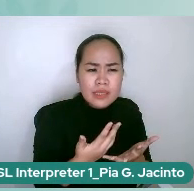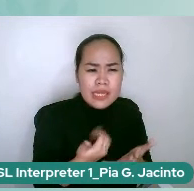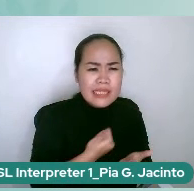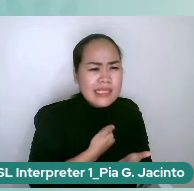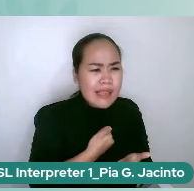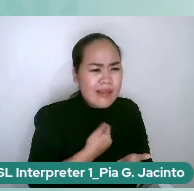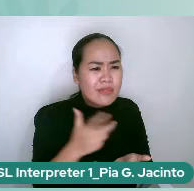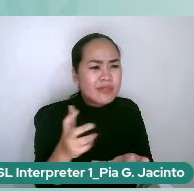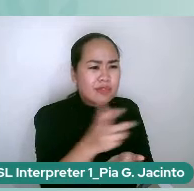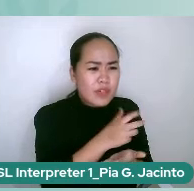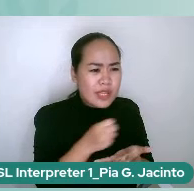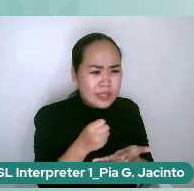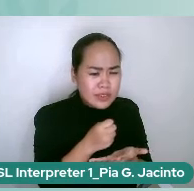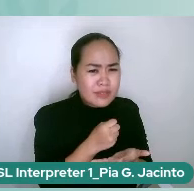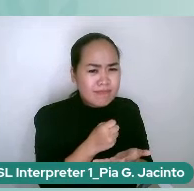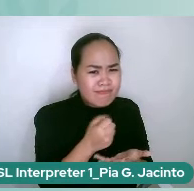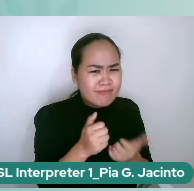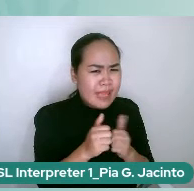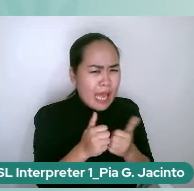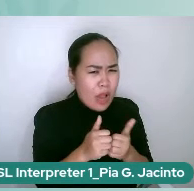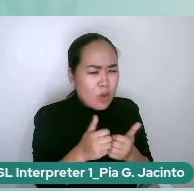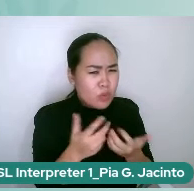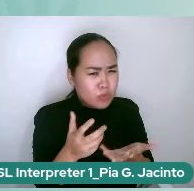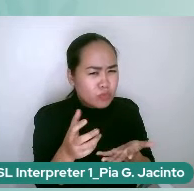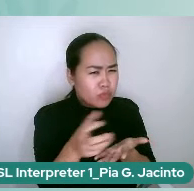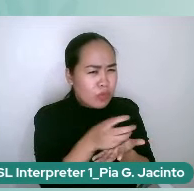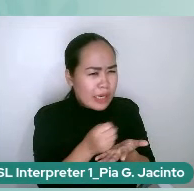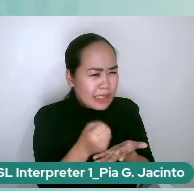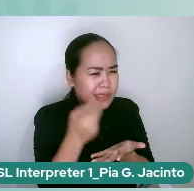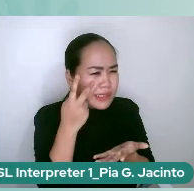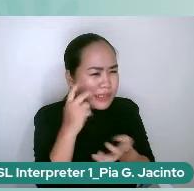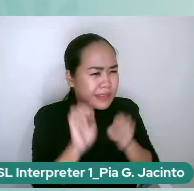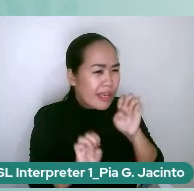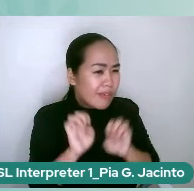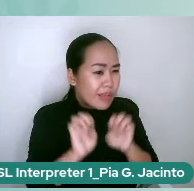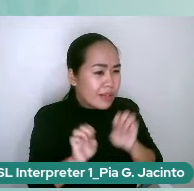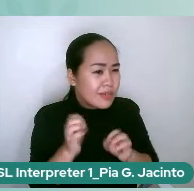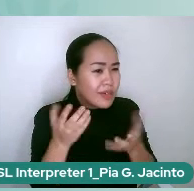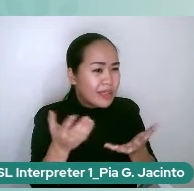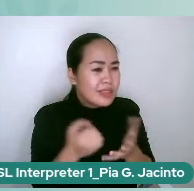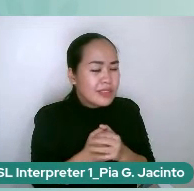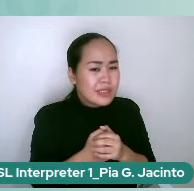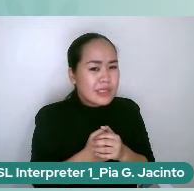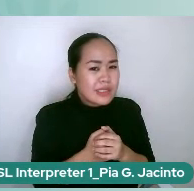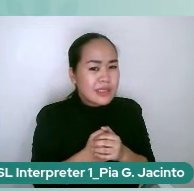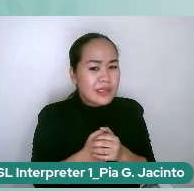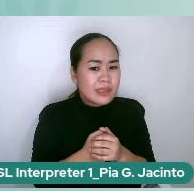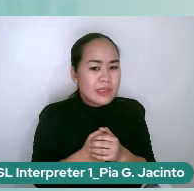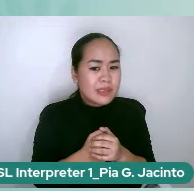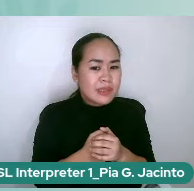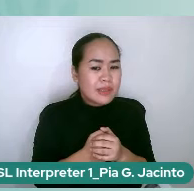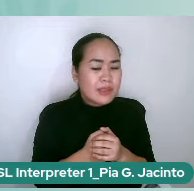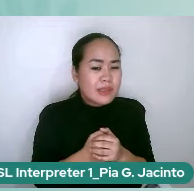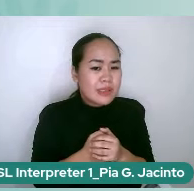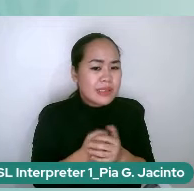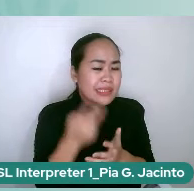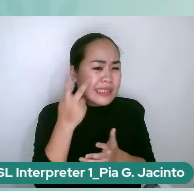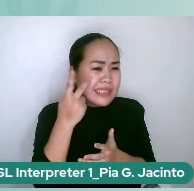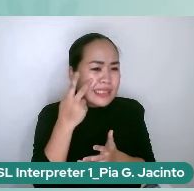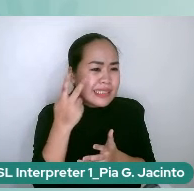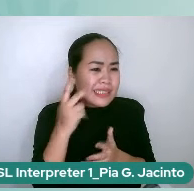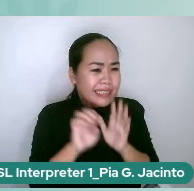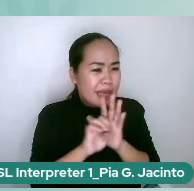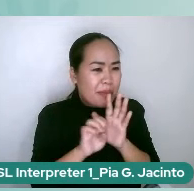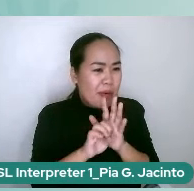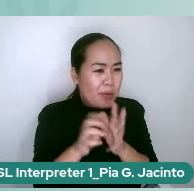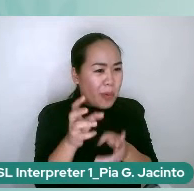self-collection versus practitioner-collected evaluation. And we had just over 3 paired samples taken from patients